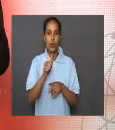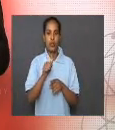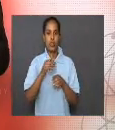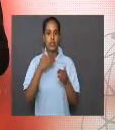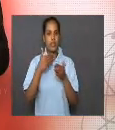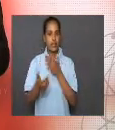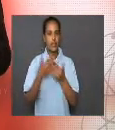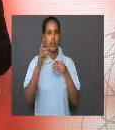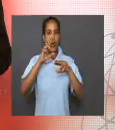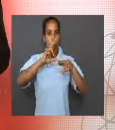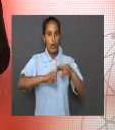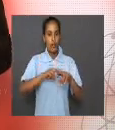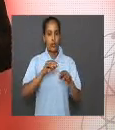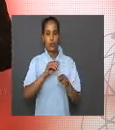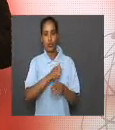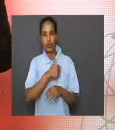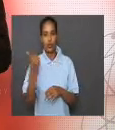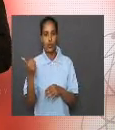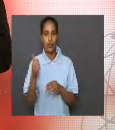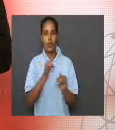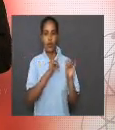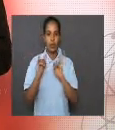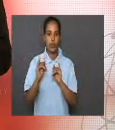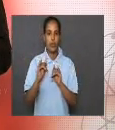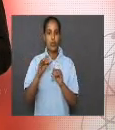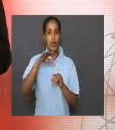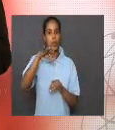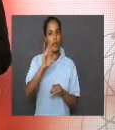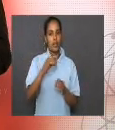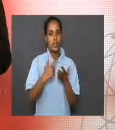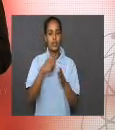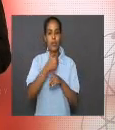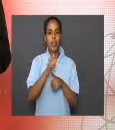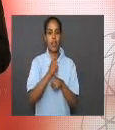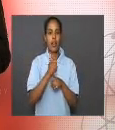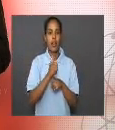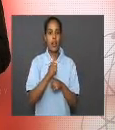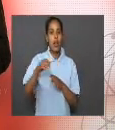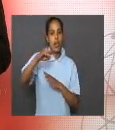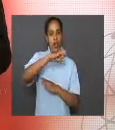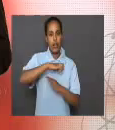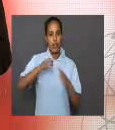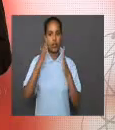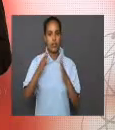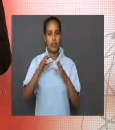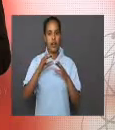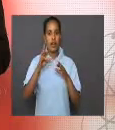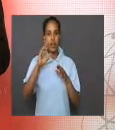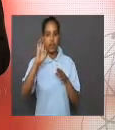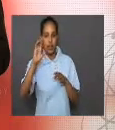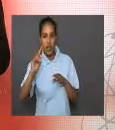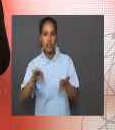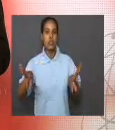to decompose. Thus, in order to obtain these metals, electrolytic reduction